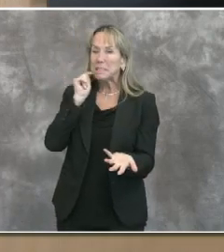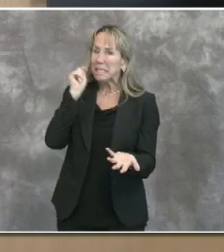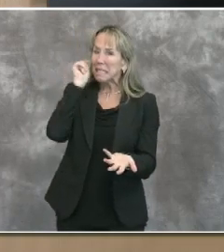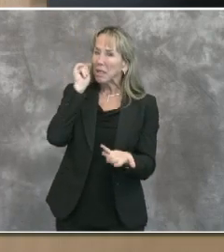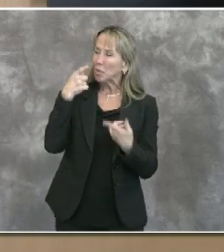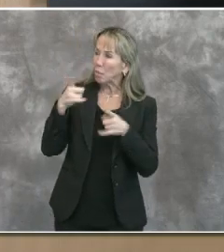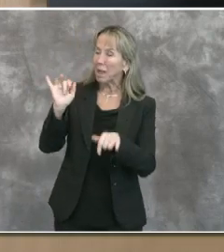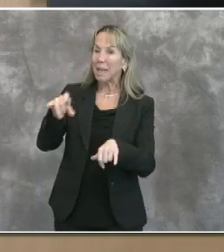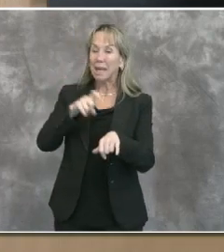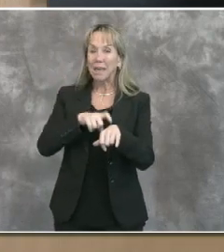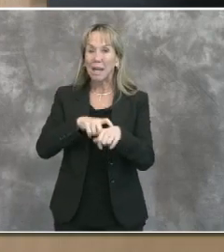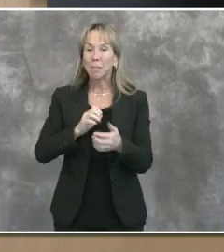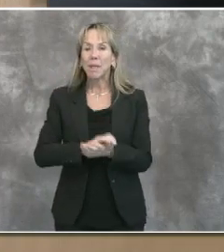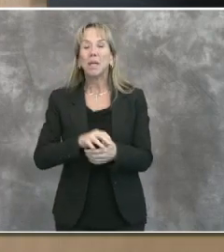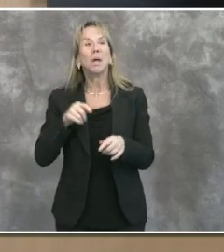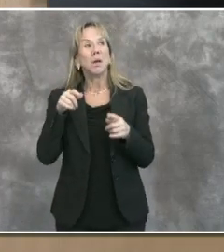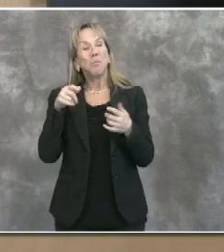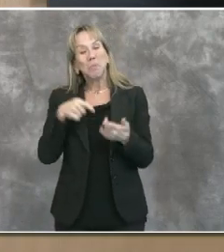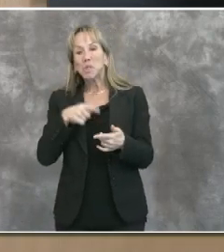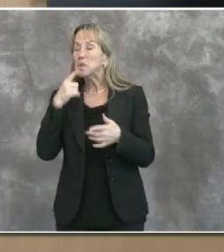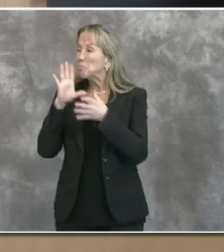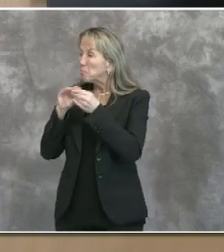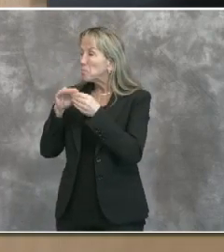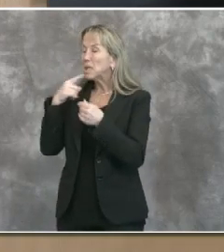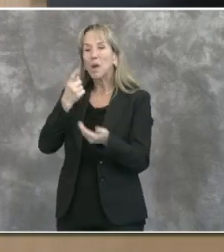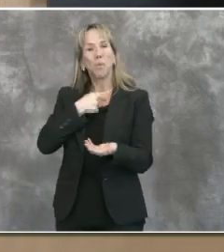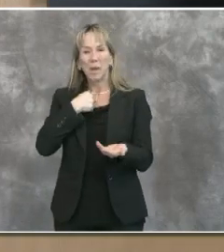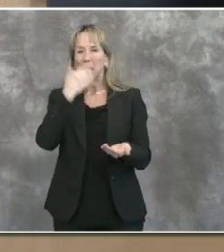well, we all knew people who were in the Army.